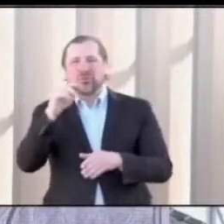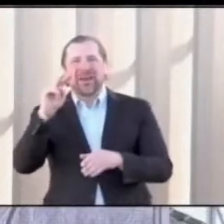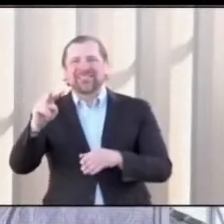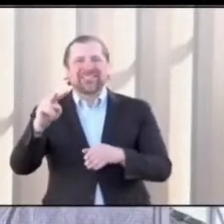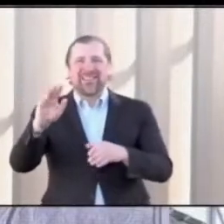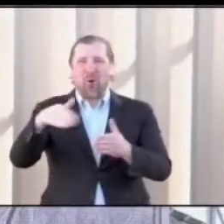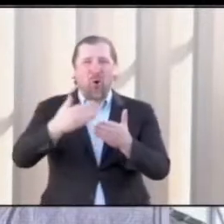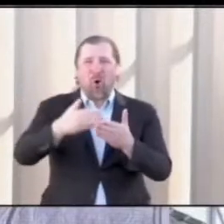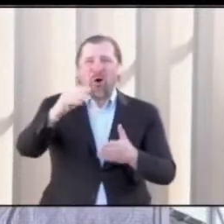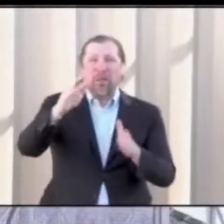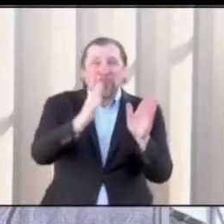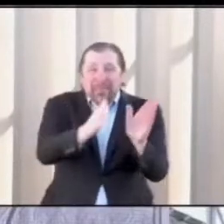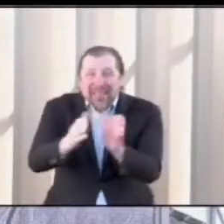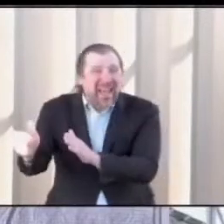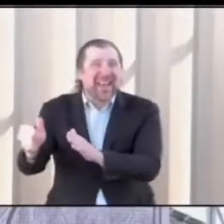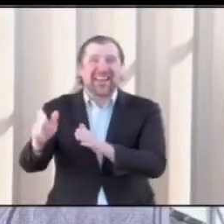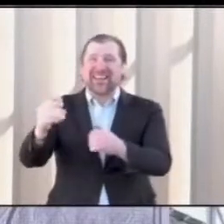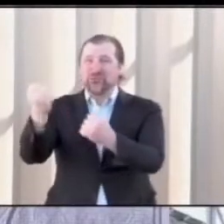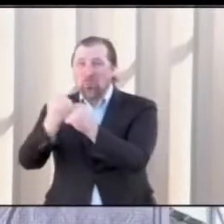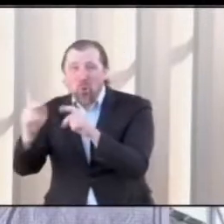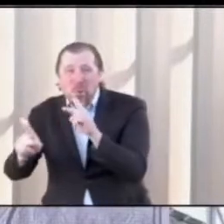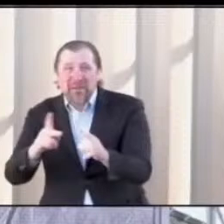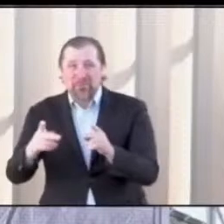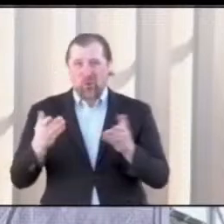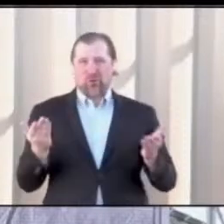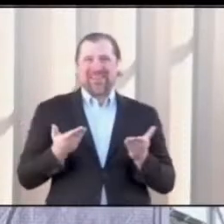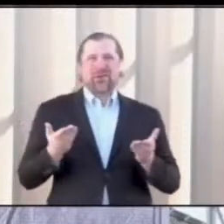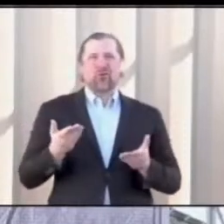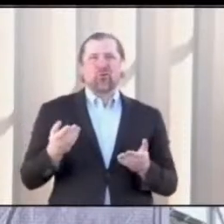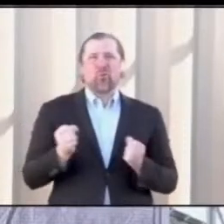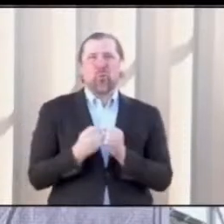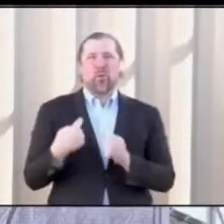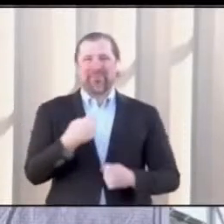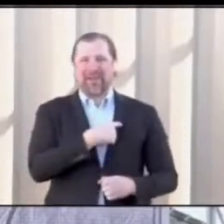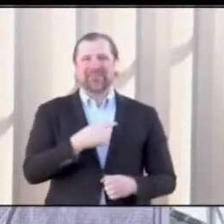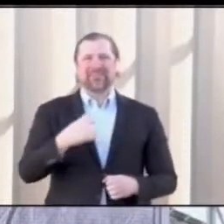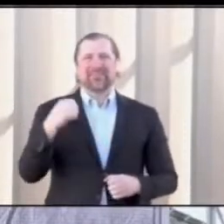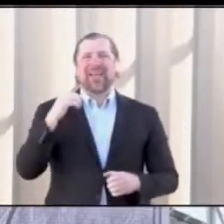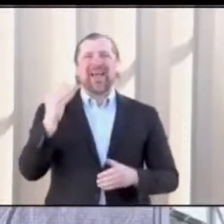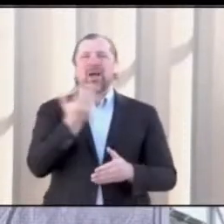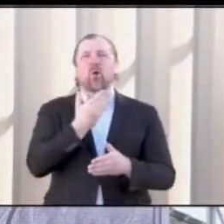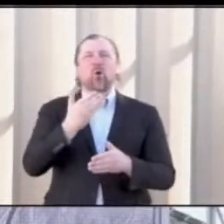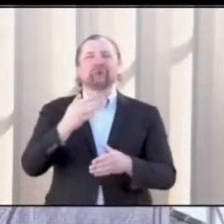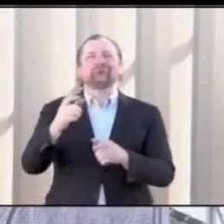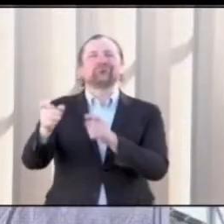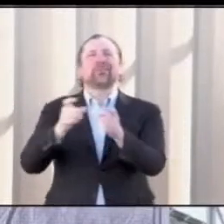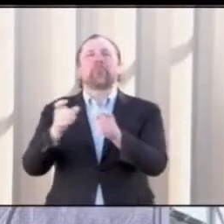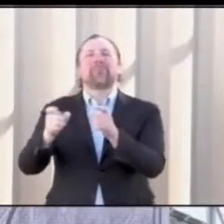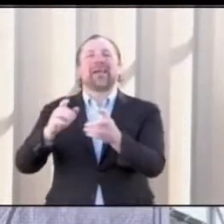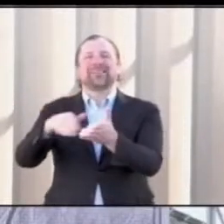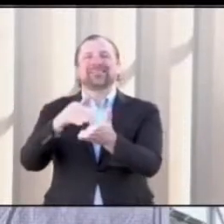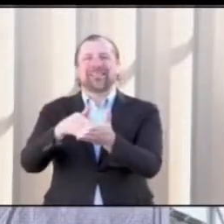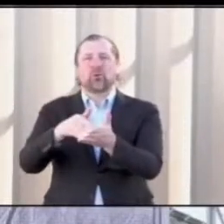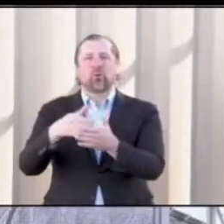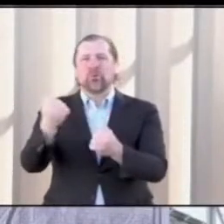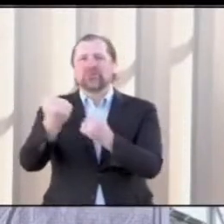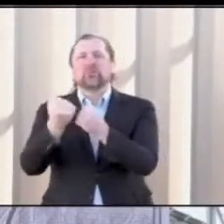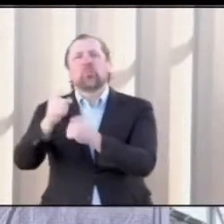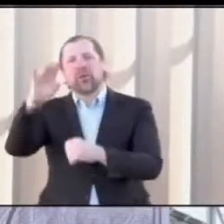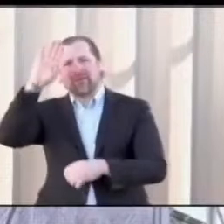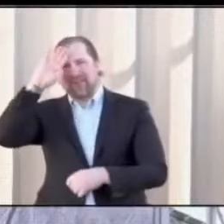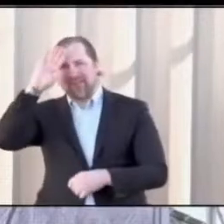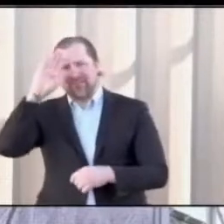logistic folks and support folks that are right here at the command center who have been supporting the